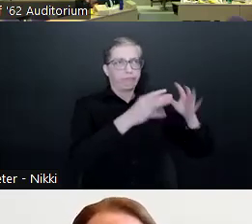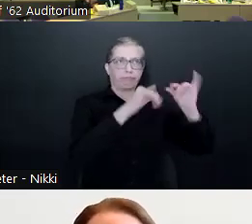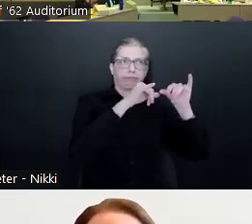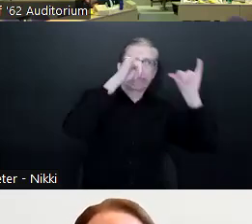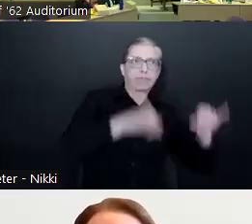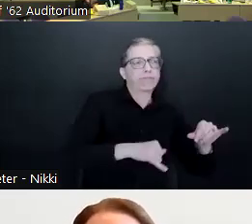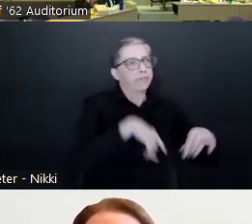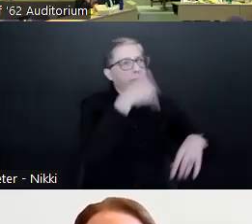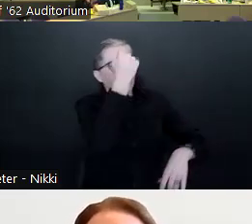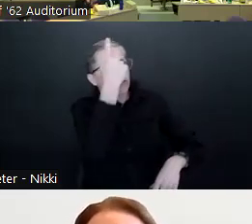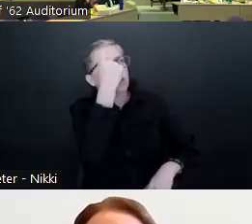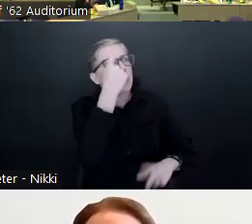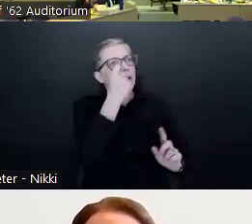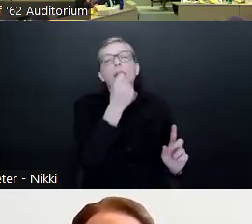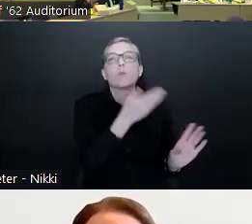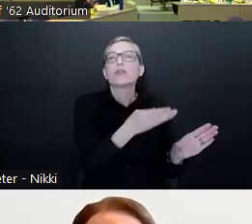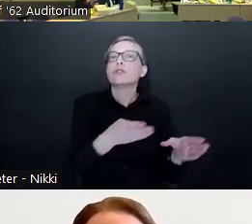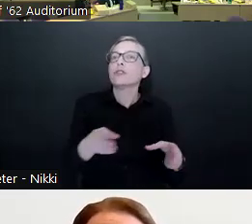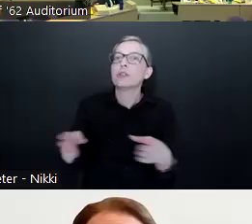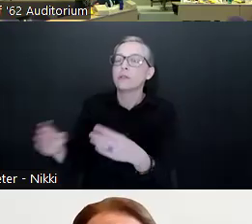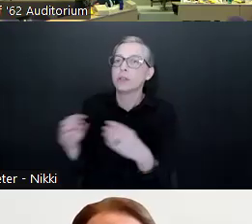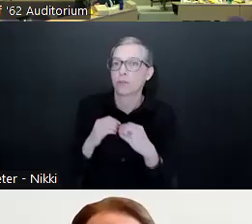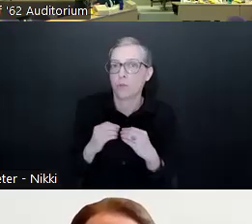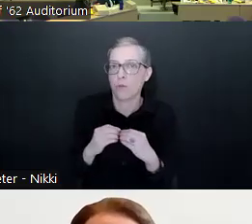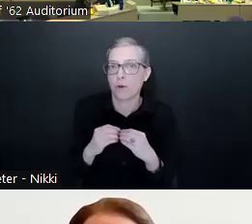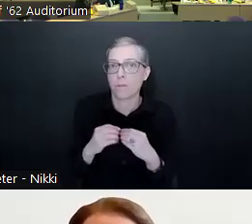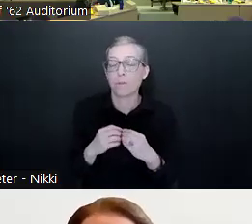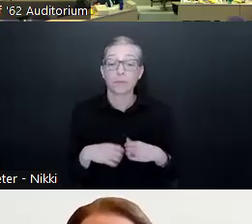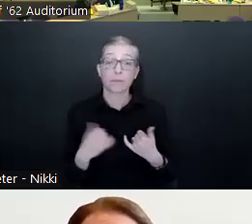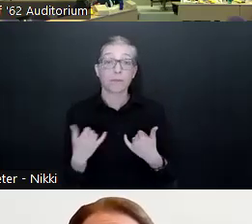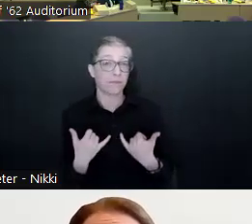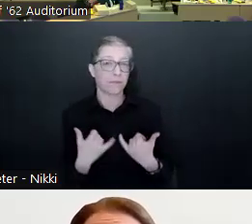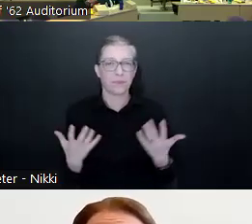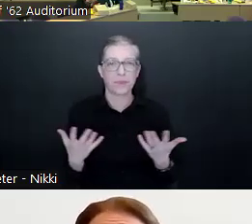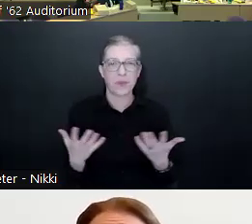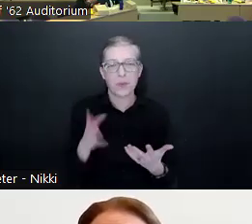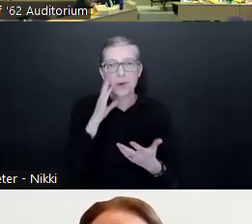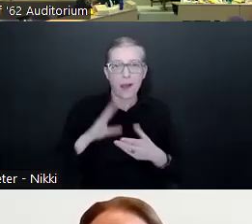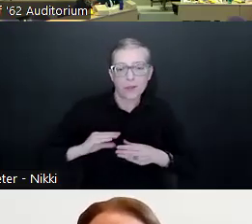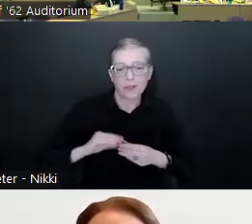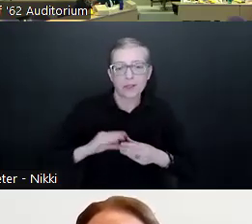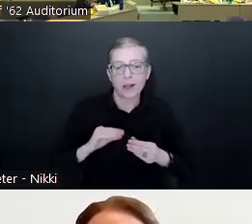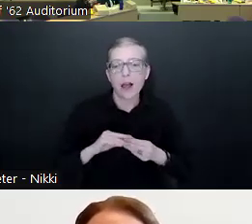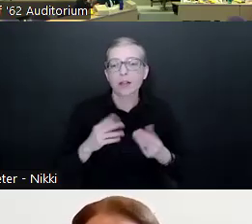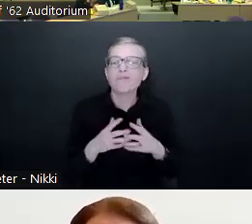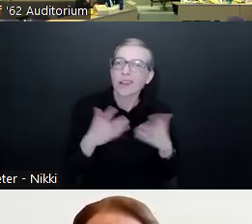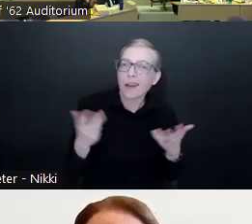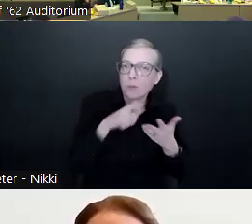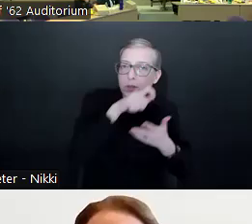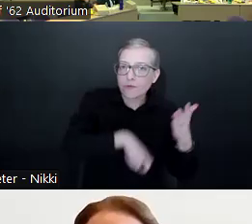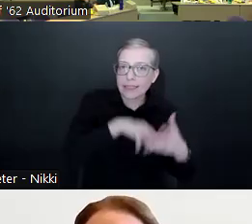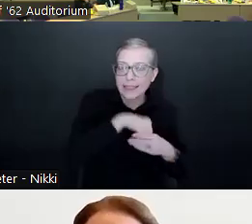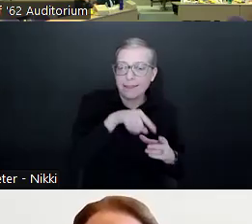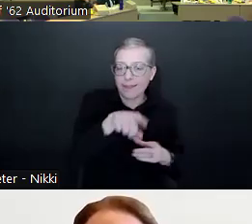psychopathology. So a lot of the things I will be saying right now was discussed in this paper that was focused on adolescents